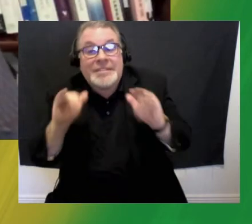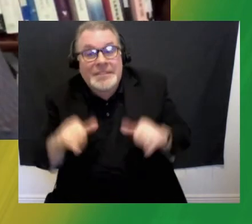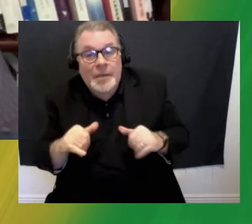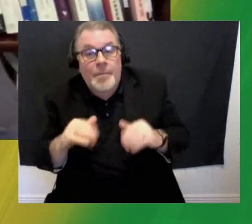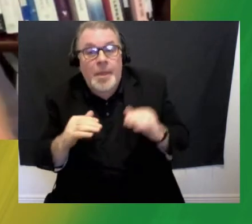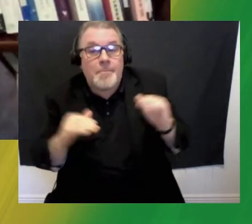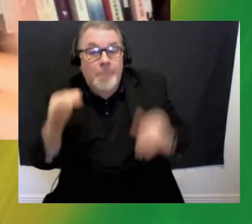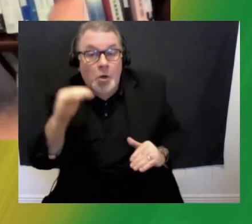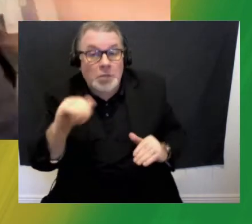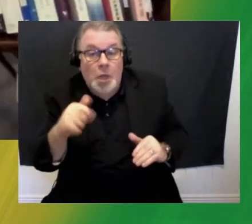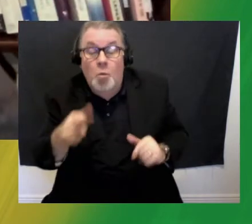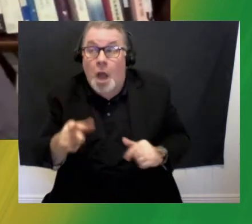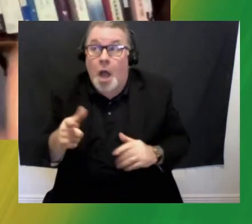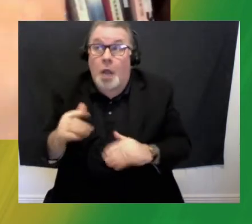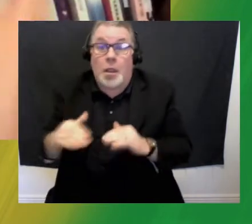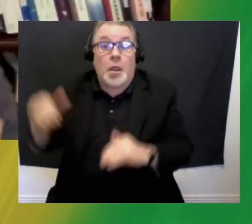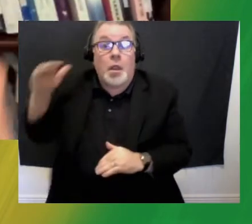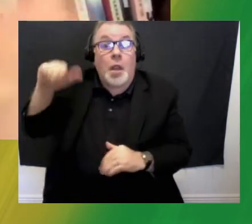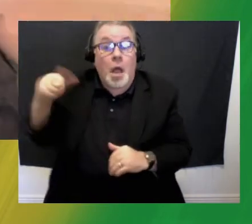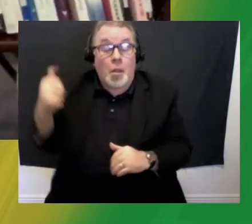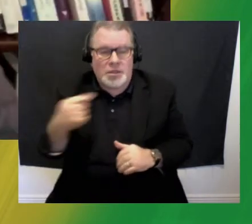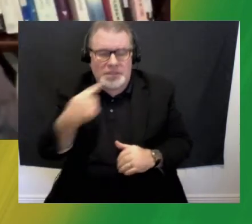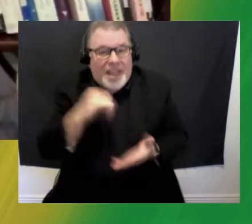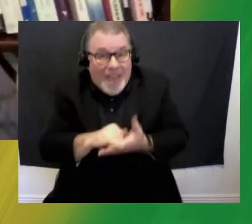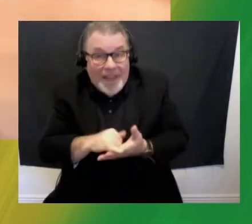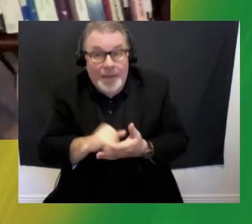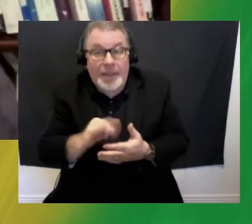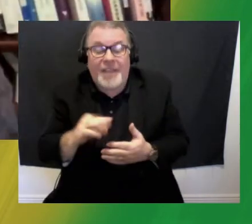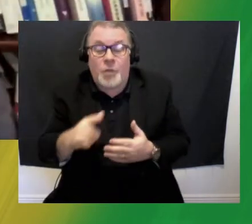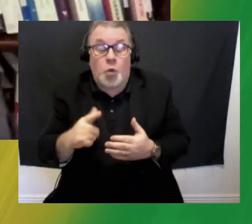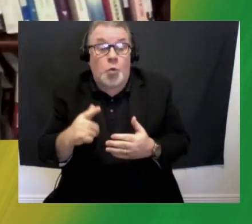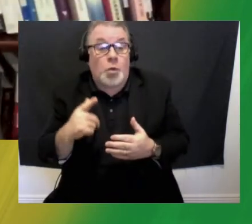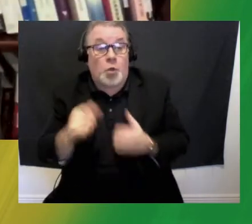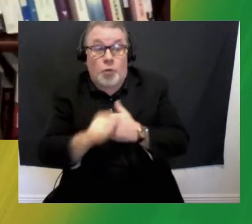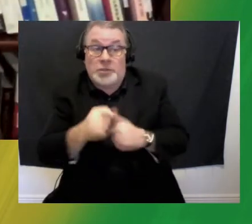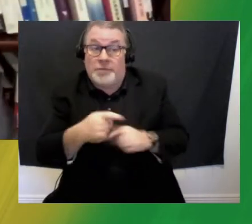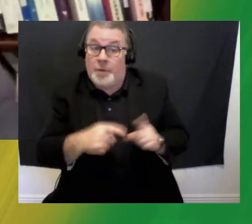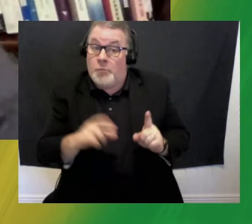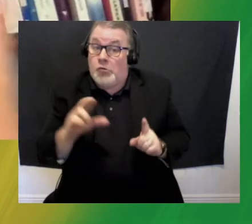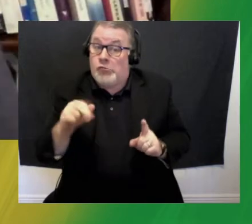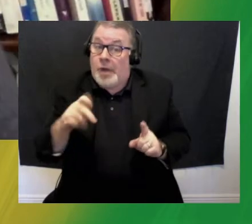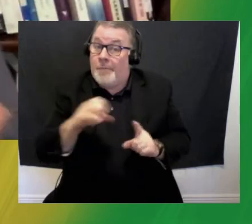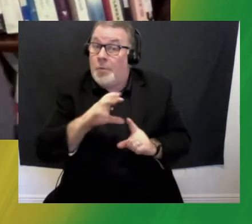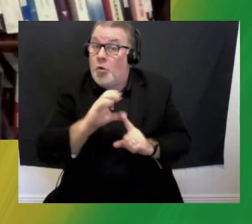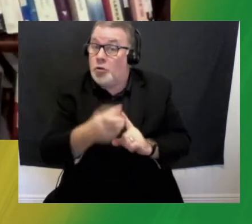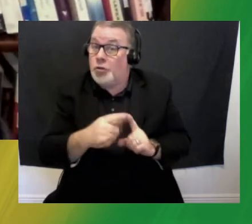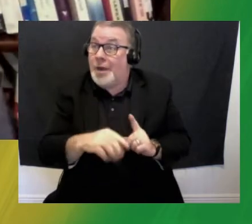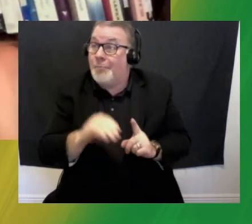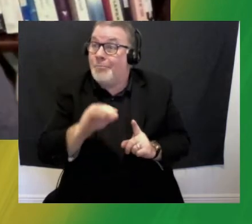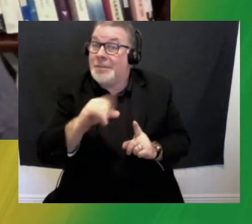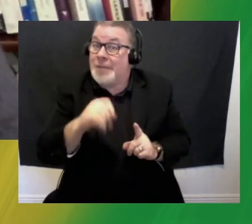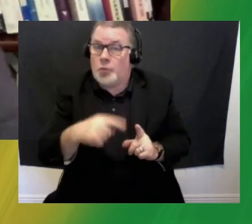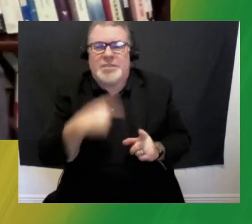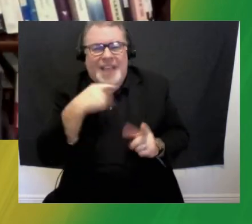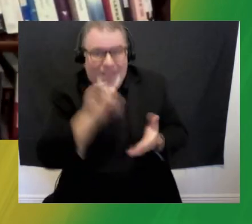it has elevated others, let's say that. If you're at risk from rape culture and misogyny, let's say that. If you're at risk from transphobia, straight supremacy, say